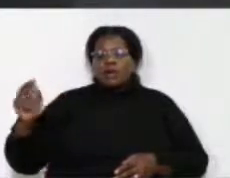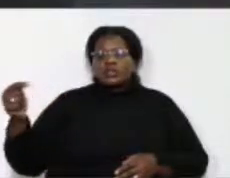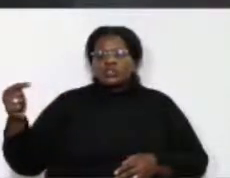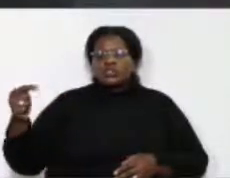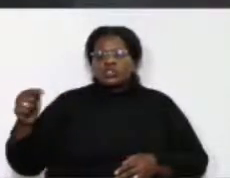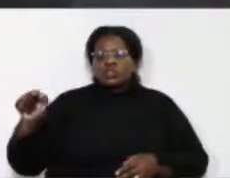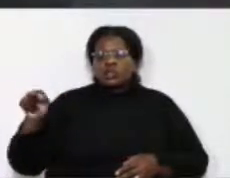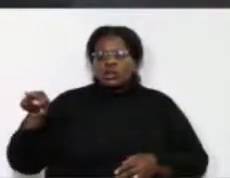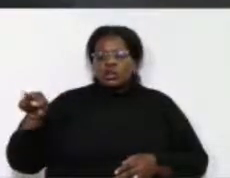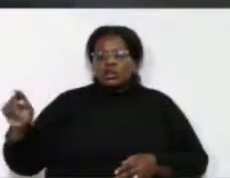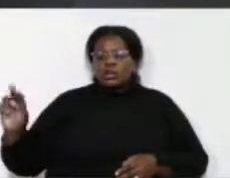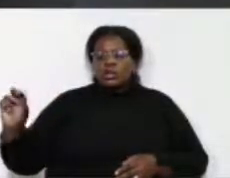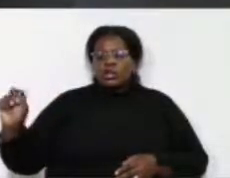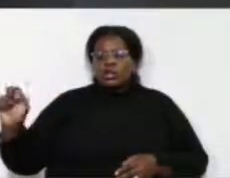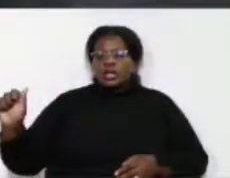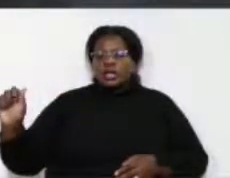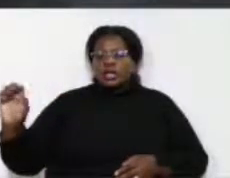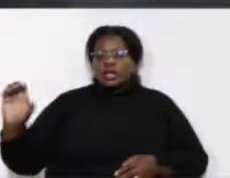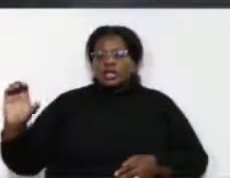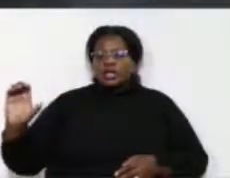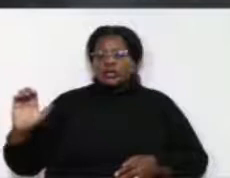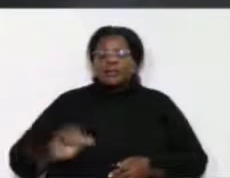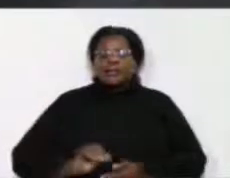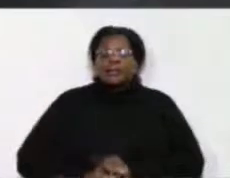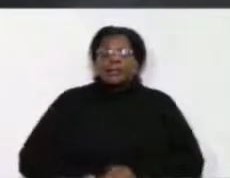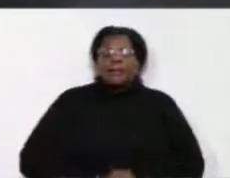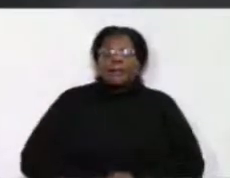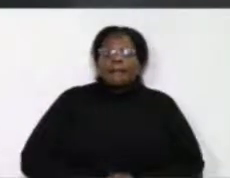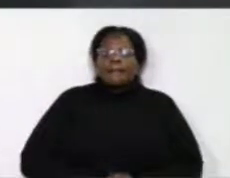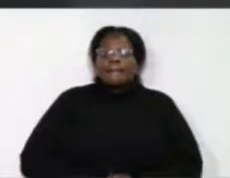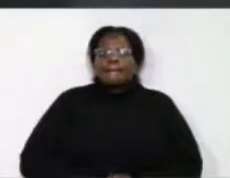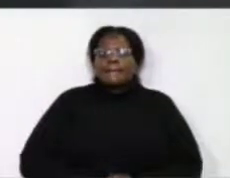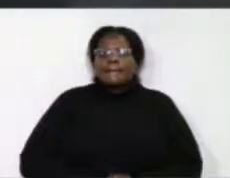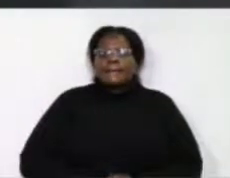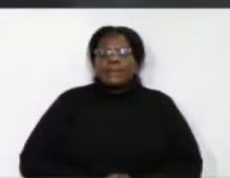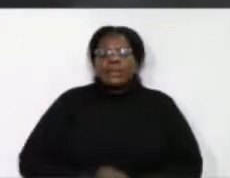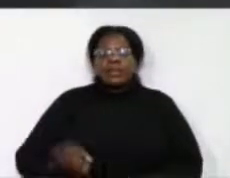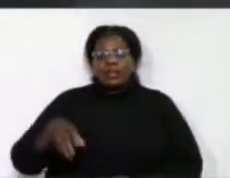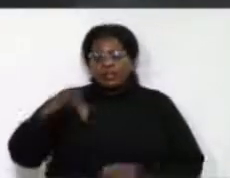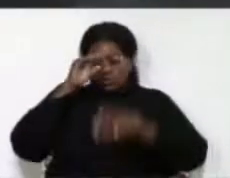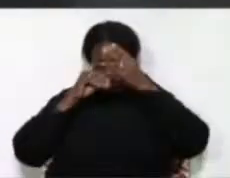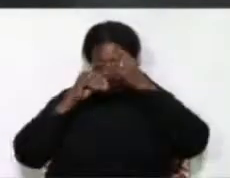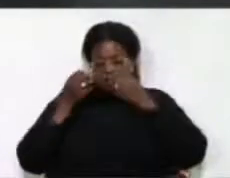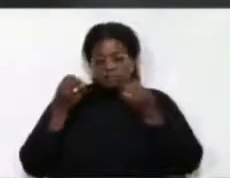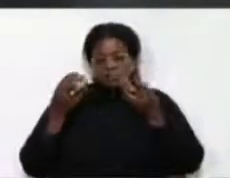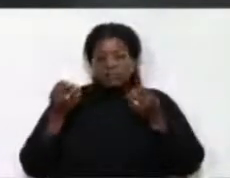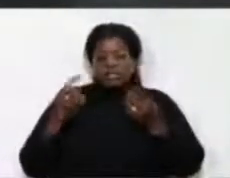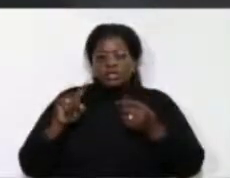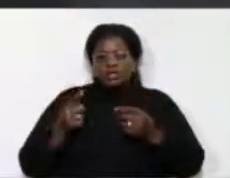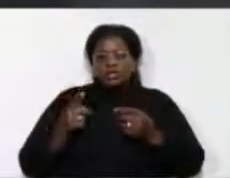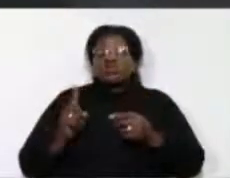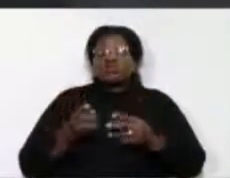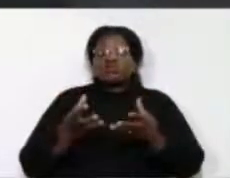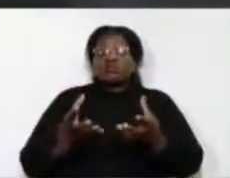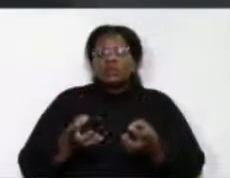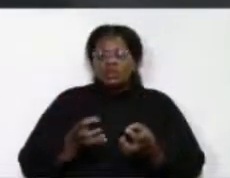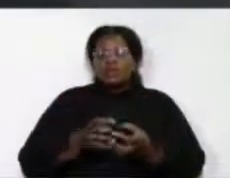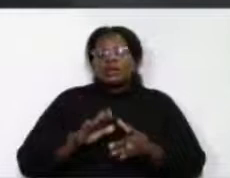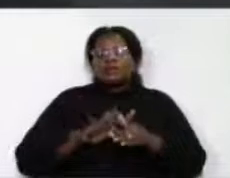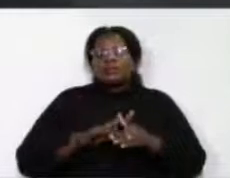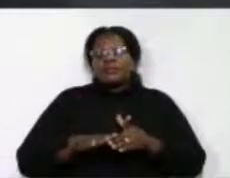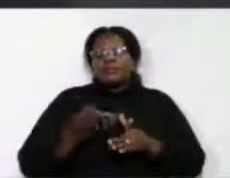nyc.org.na, and then you can learn more on or know more on the details or the requirements for this equipment aid grant. And